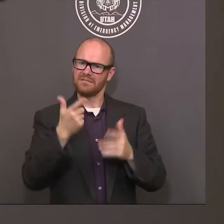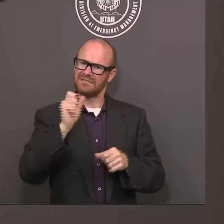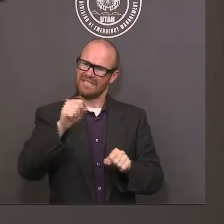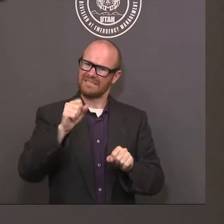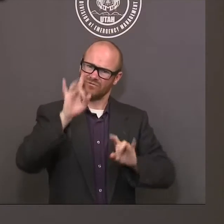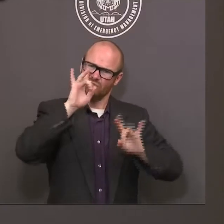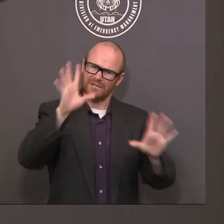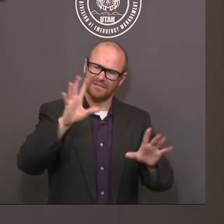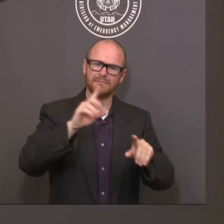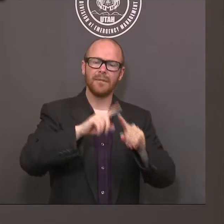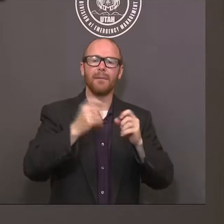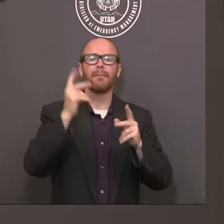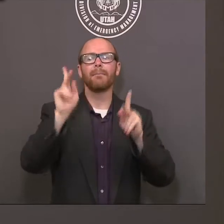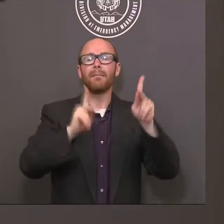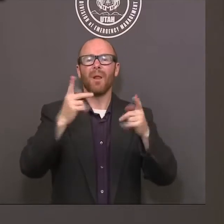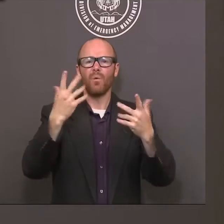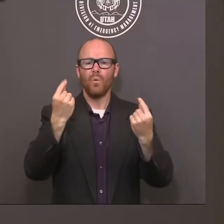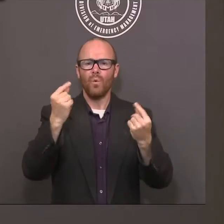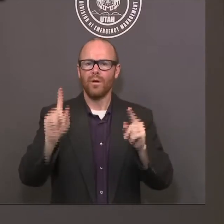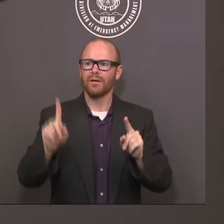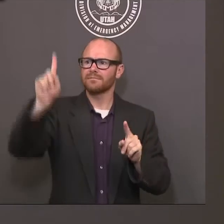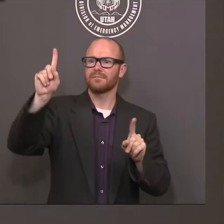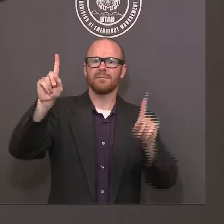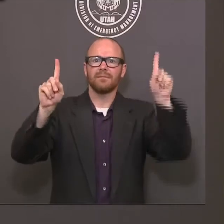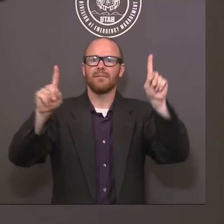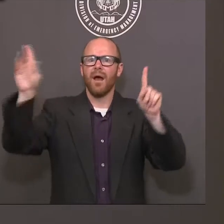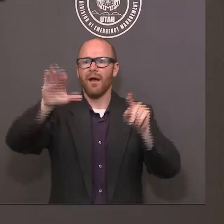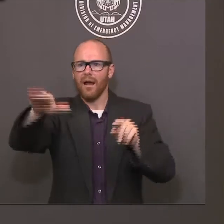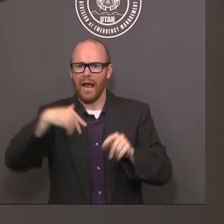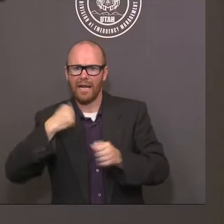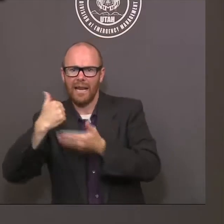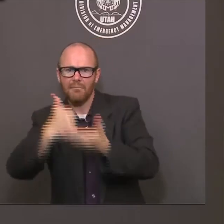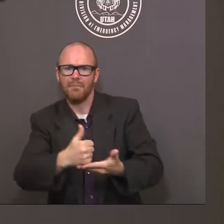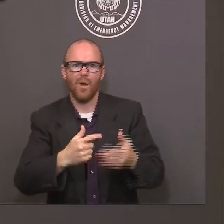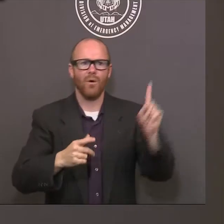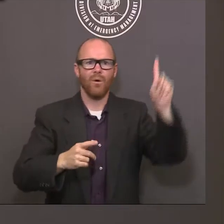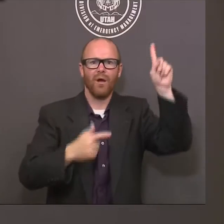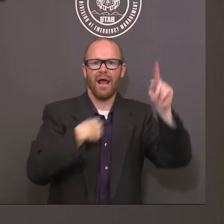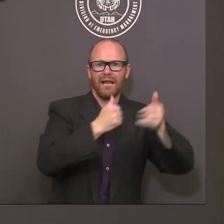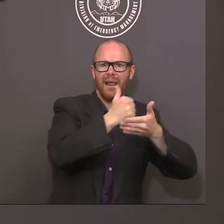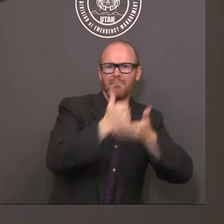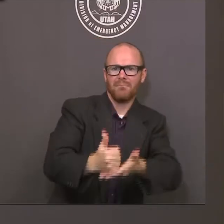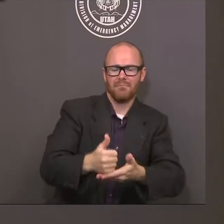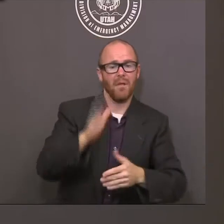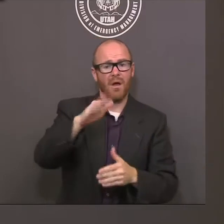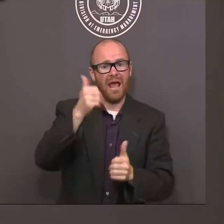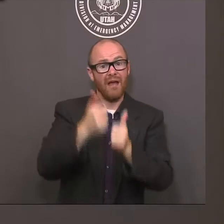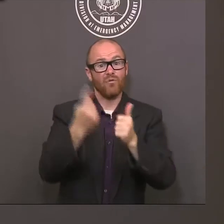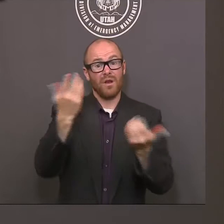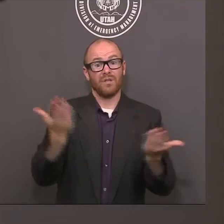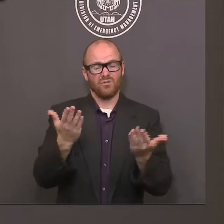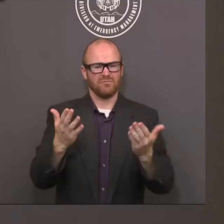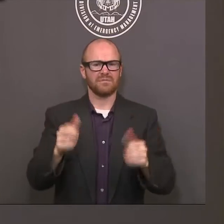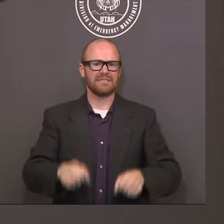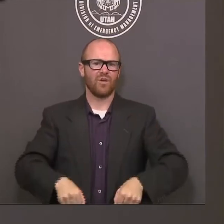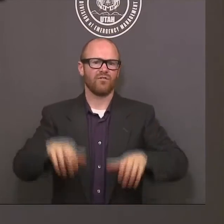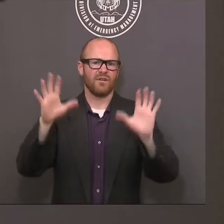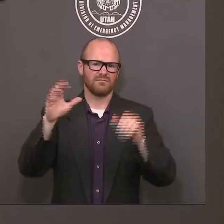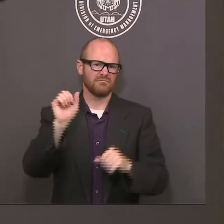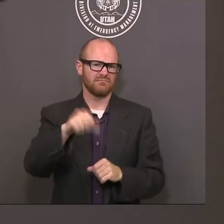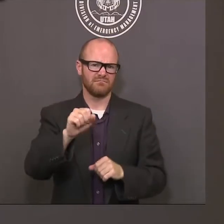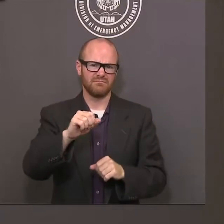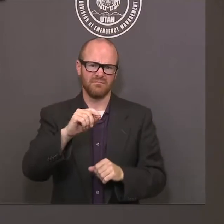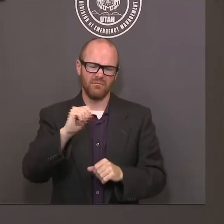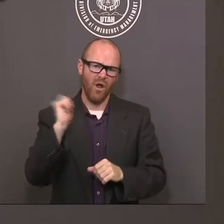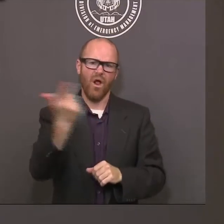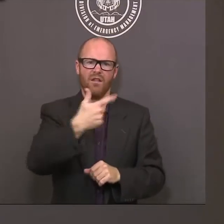what can I do to help? We know that the good people of Utah have had to sacrifice greatly in this pandemic crisis that we